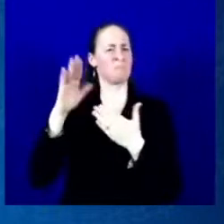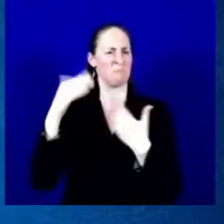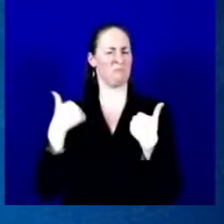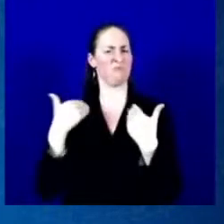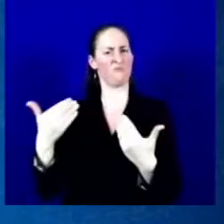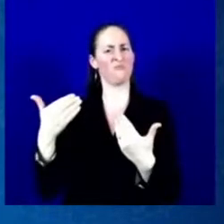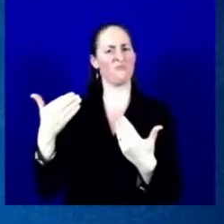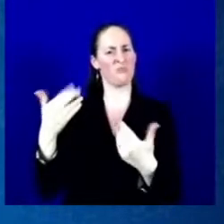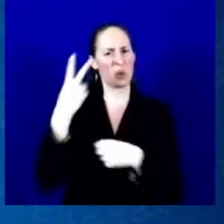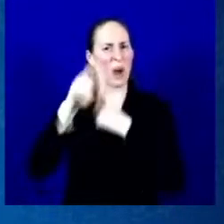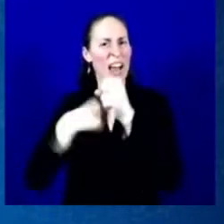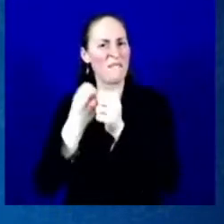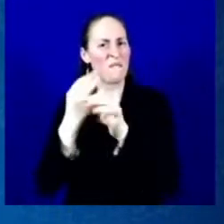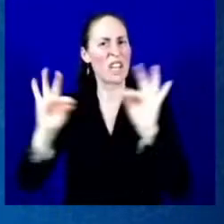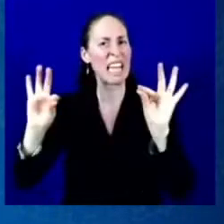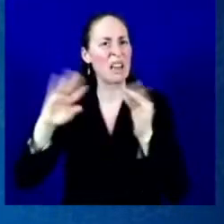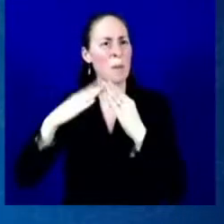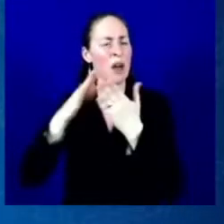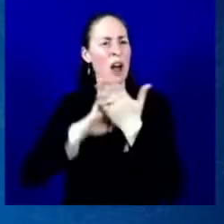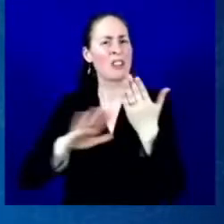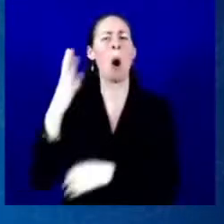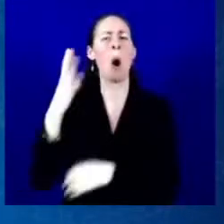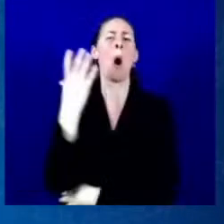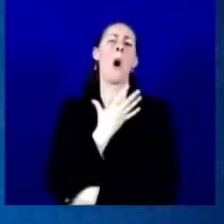We can do that.